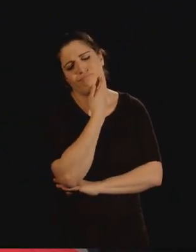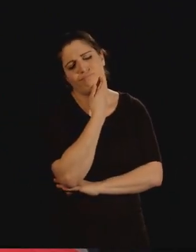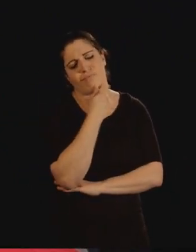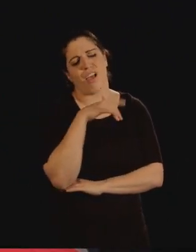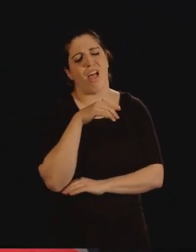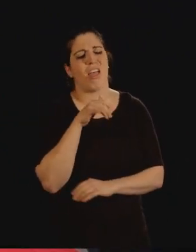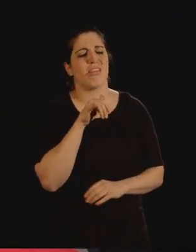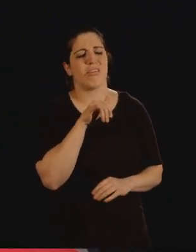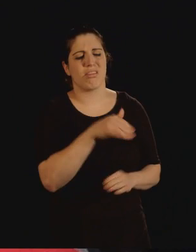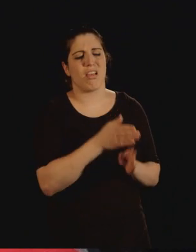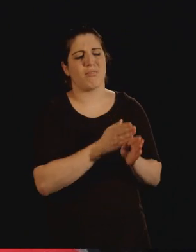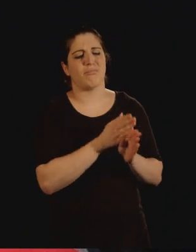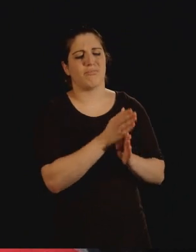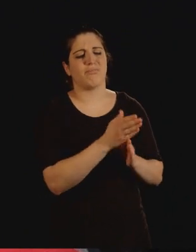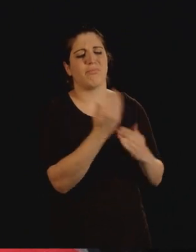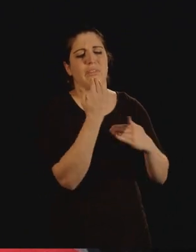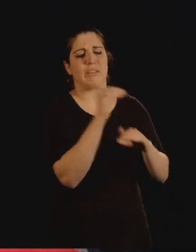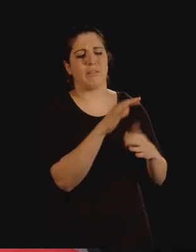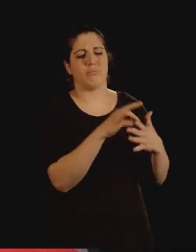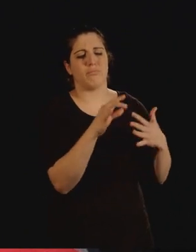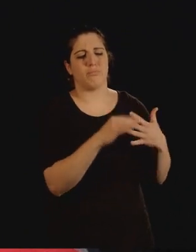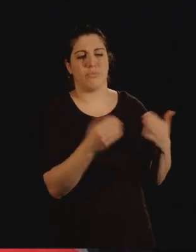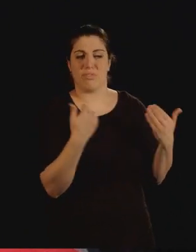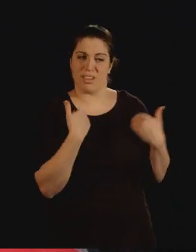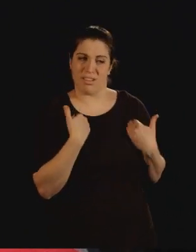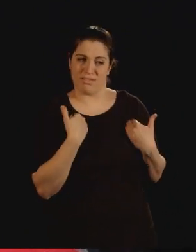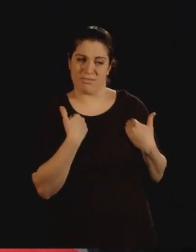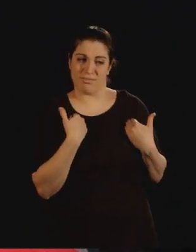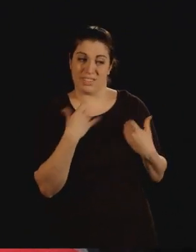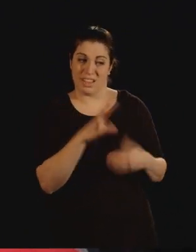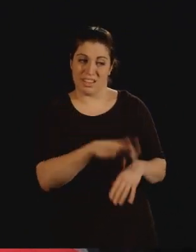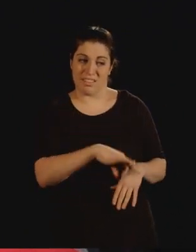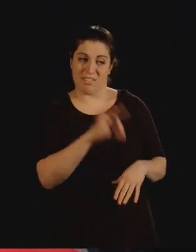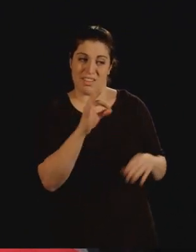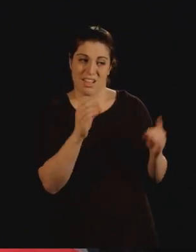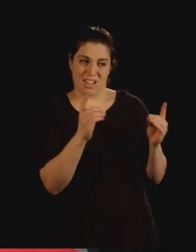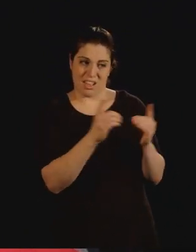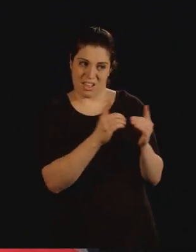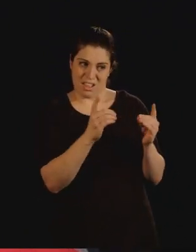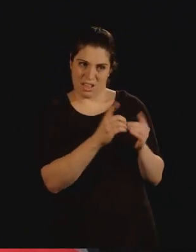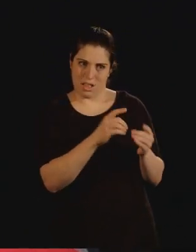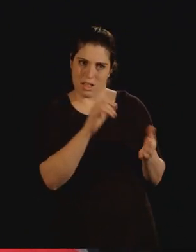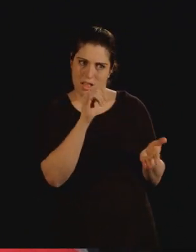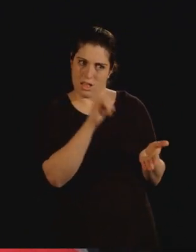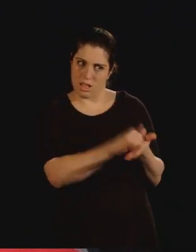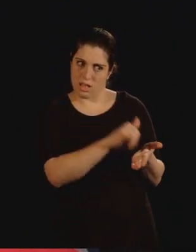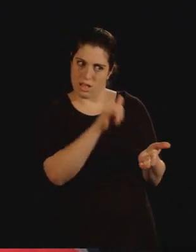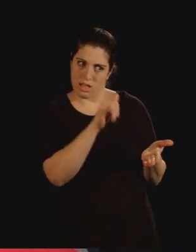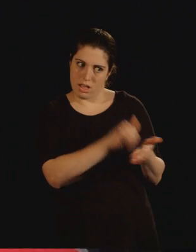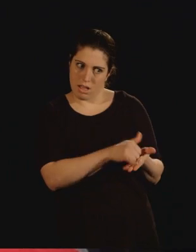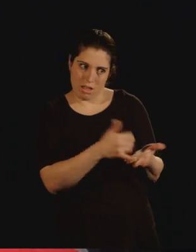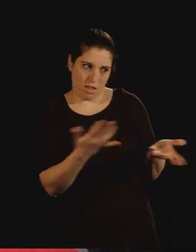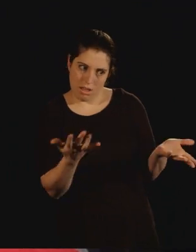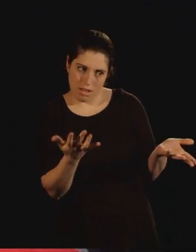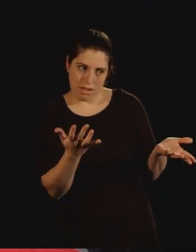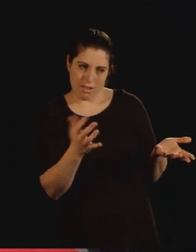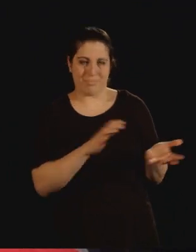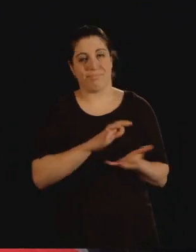only is mortuary science a very narrow career field, but you probably won't be able to get a date to save your life."